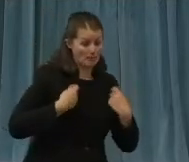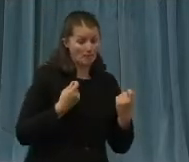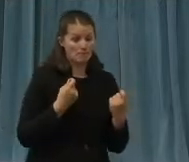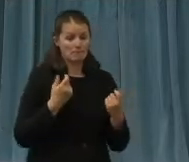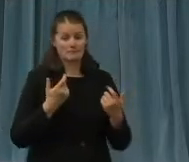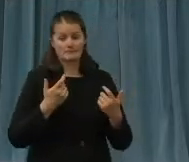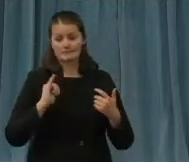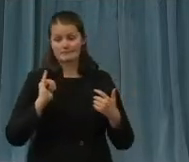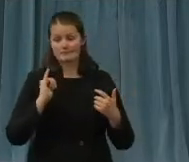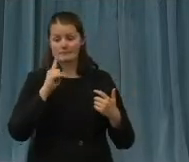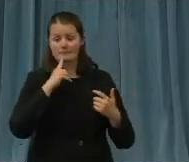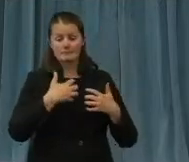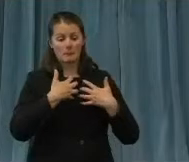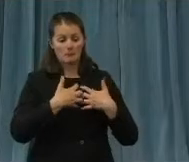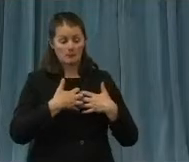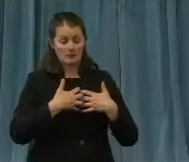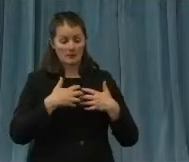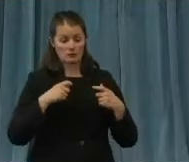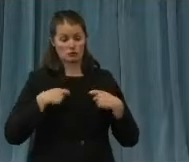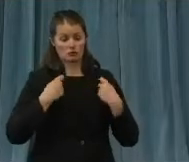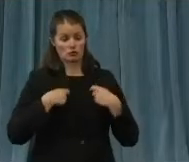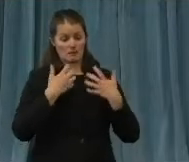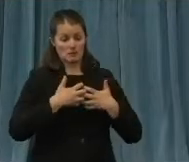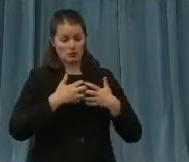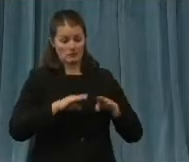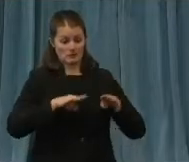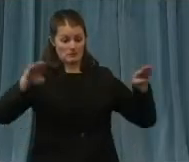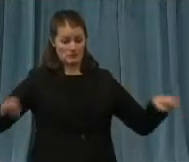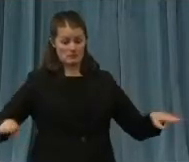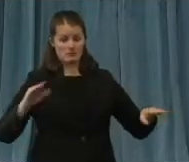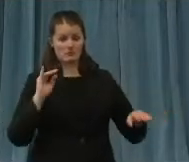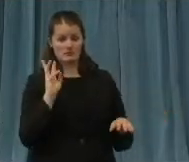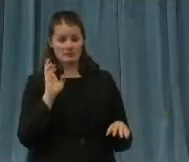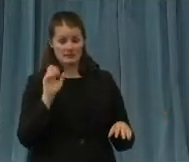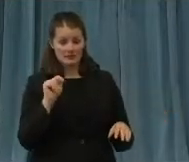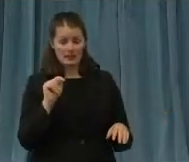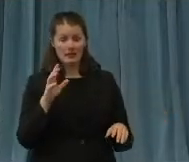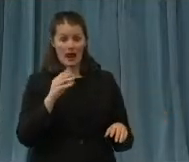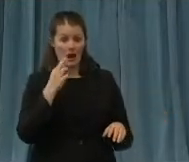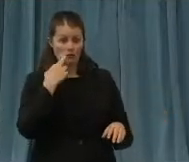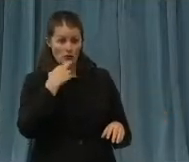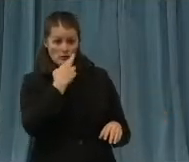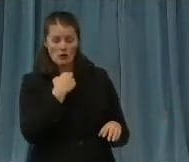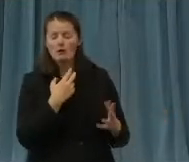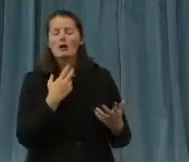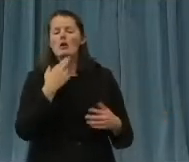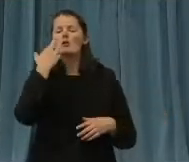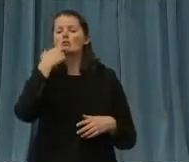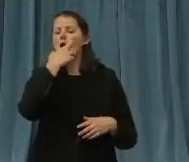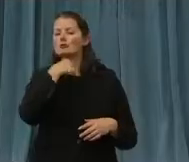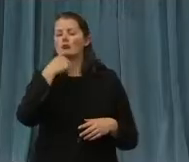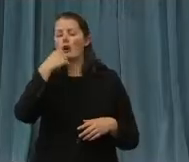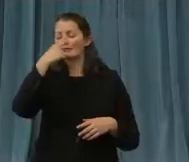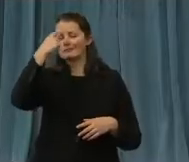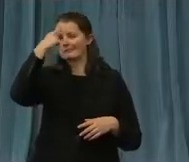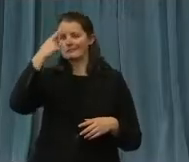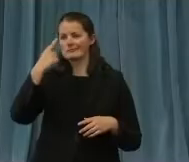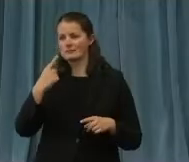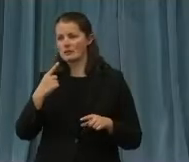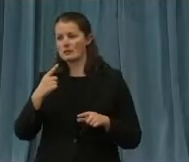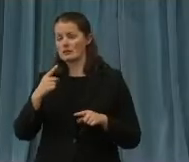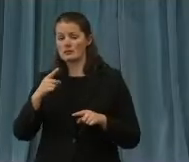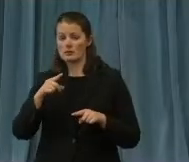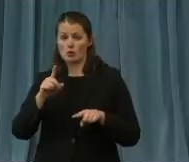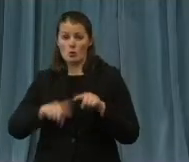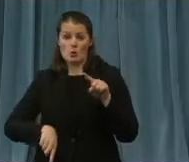from each other? I don't think you can reopen restaurants. I mean, restaurants are continuing to do their